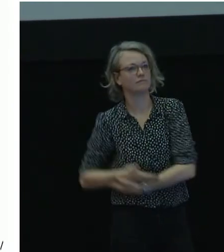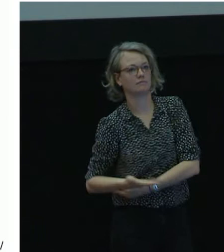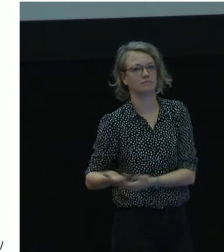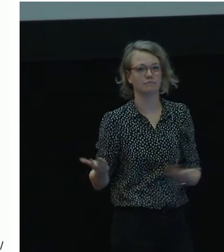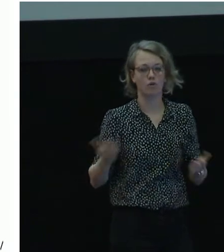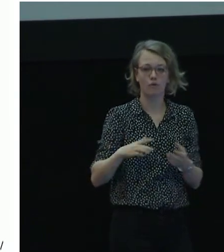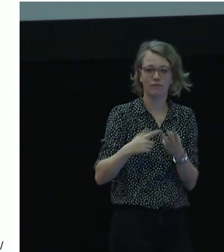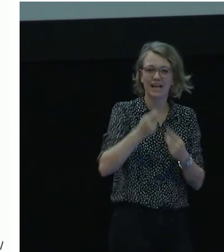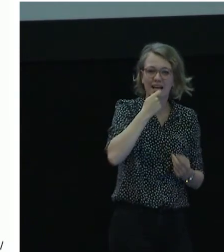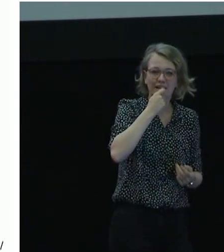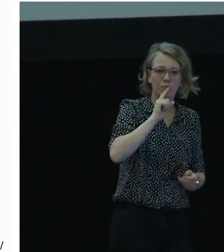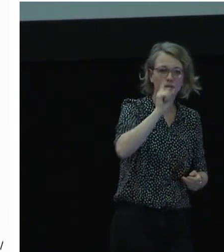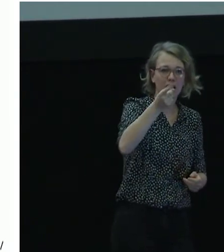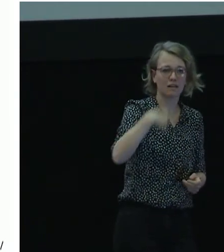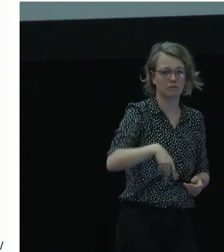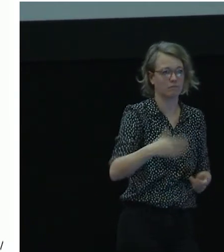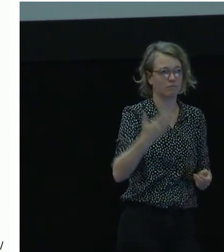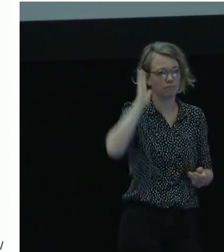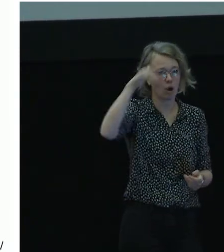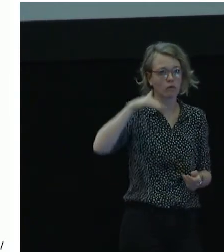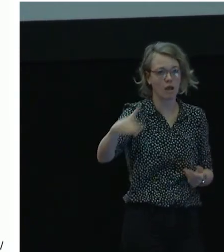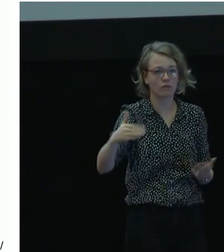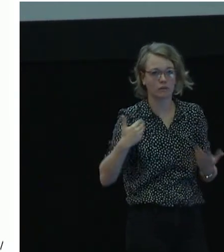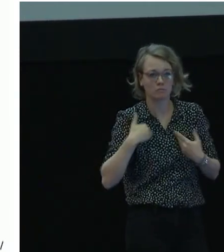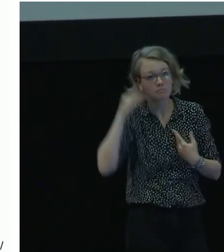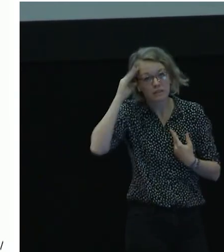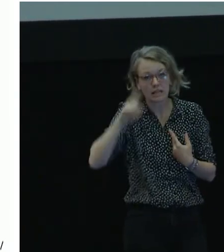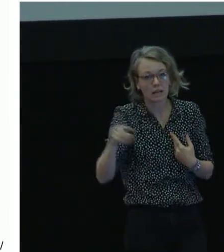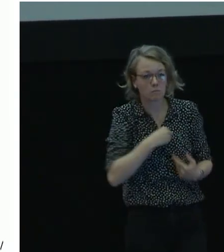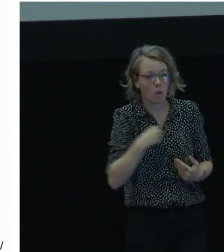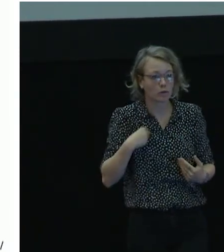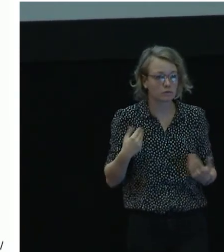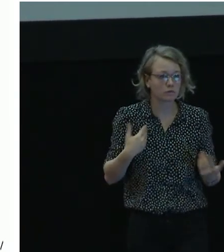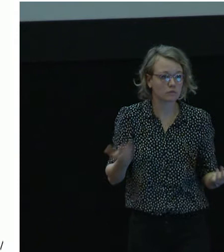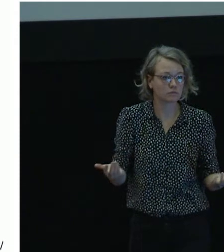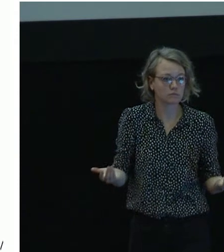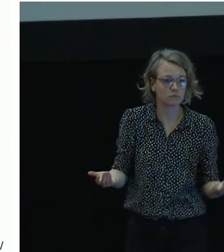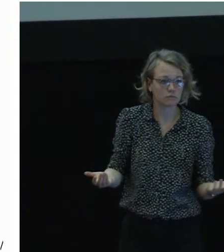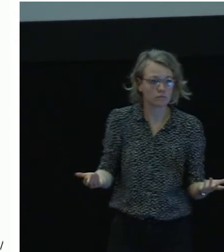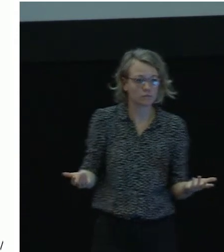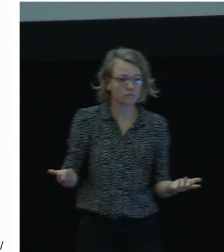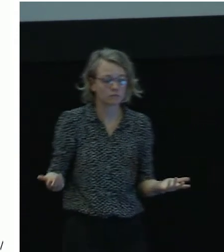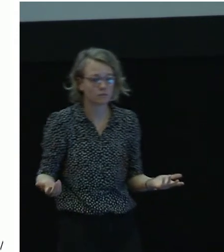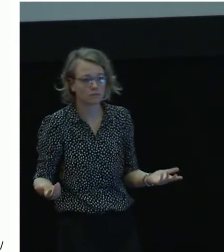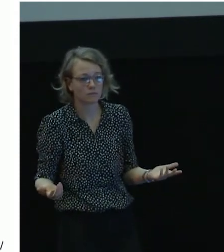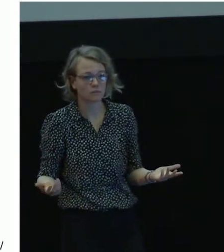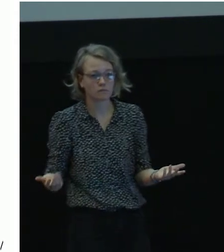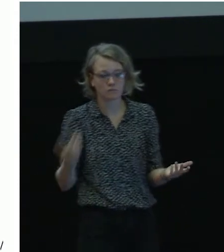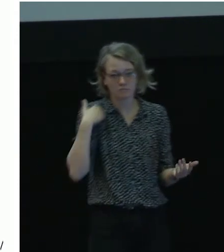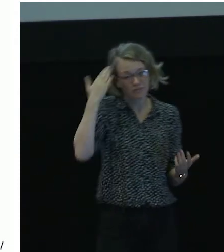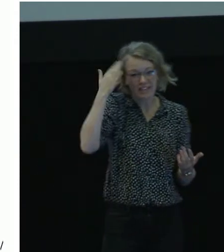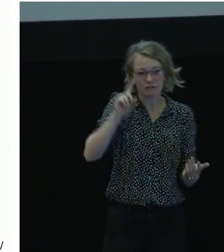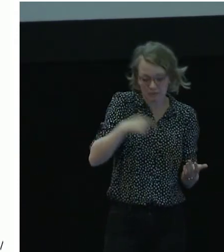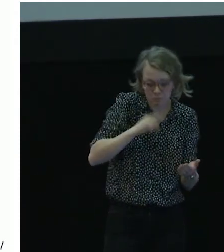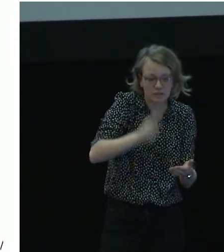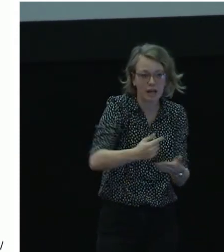you are a new parent with a baby on your arm, or even when you order food in abroad, because I don't